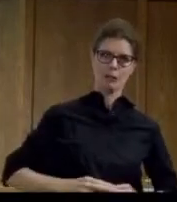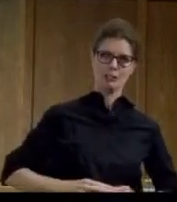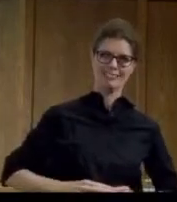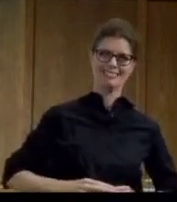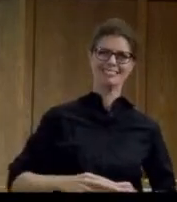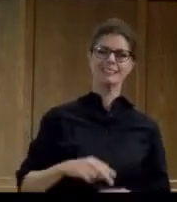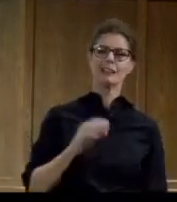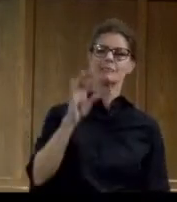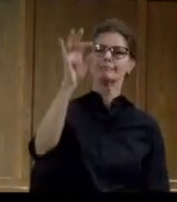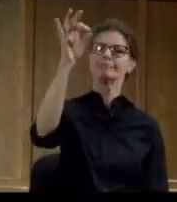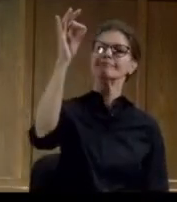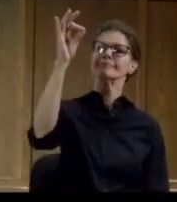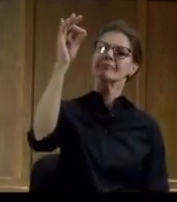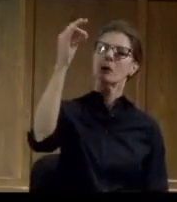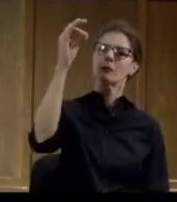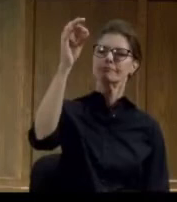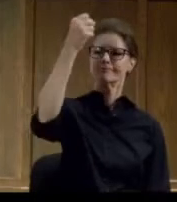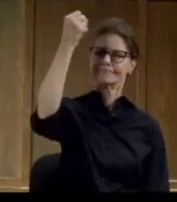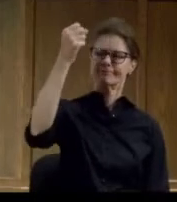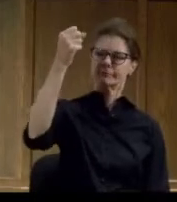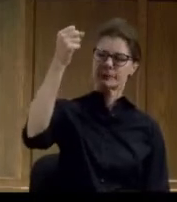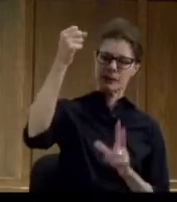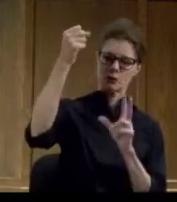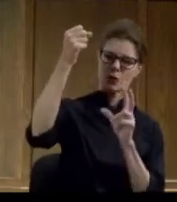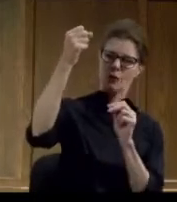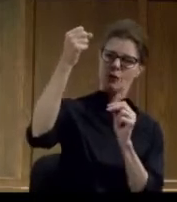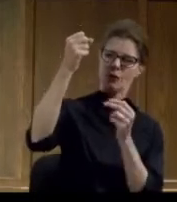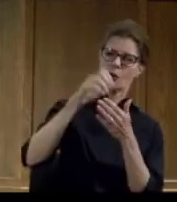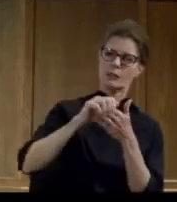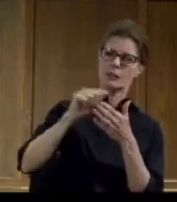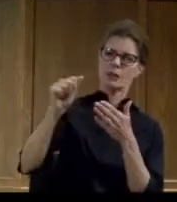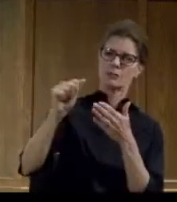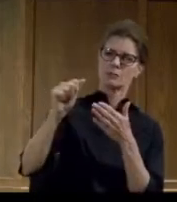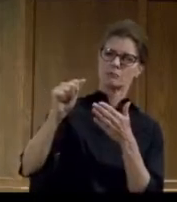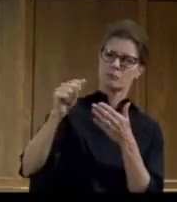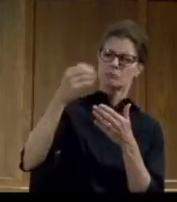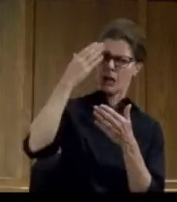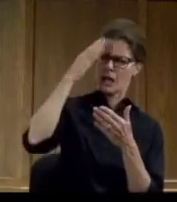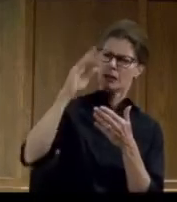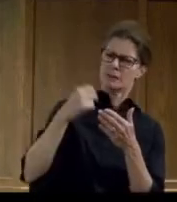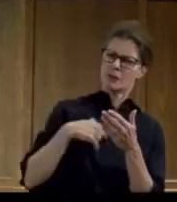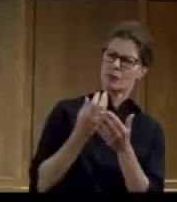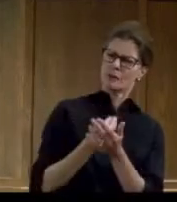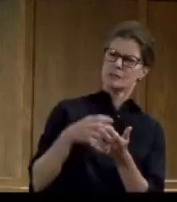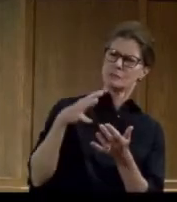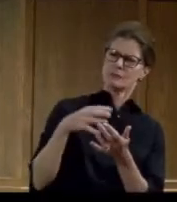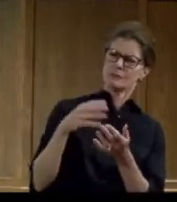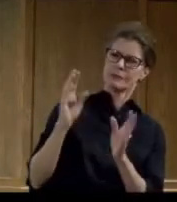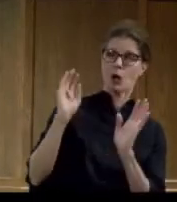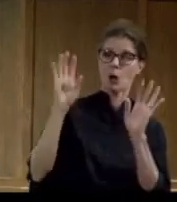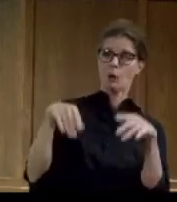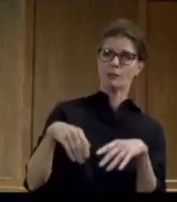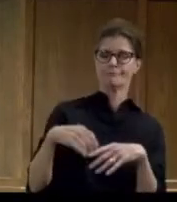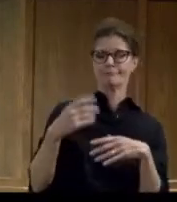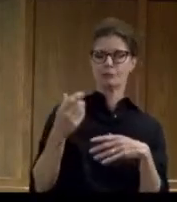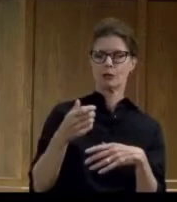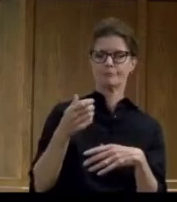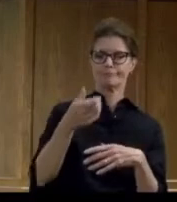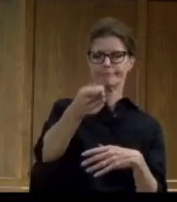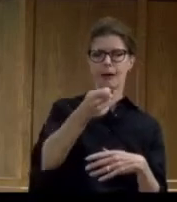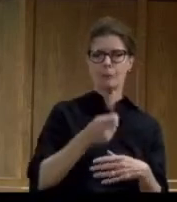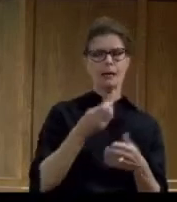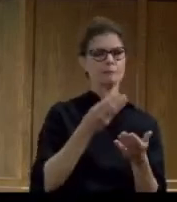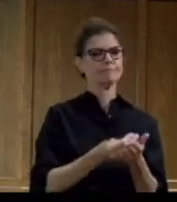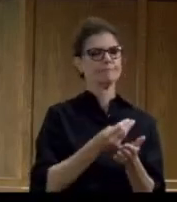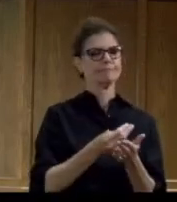don't like to be in store. So I grab a belt, look at the price tag. I'm like, that's $30. I didn't know belts were $30. Well, oh well, I'll buy it anyway.